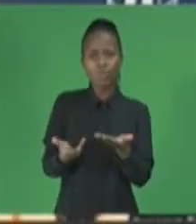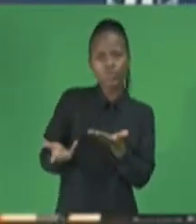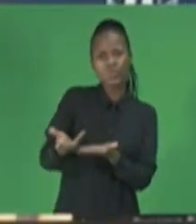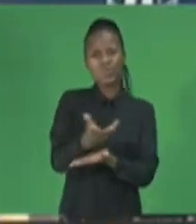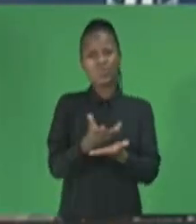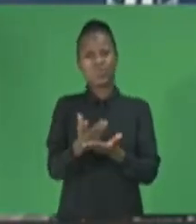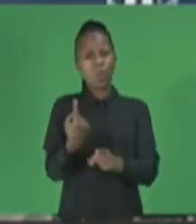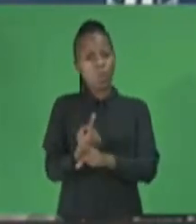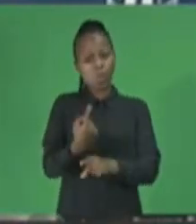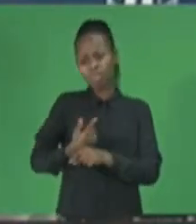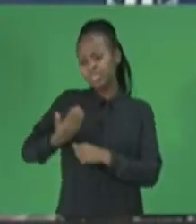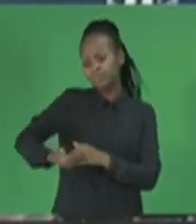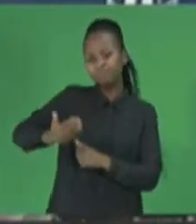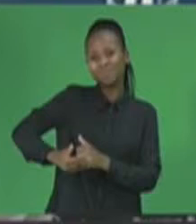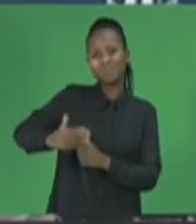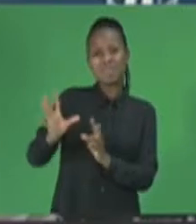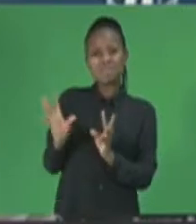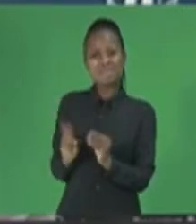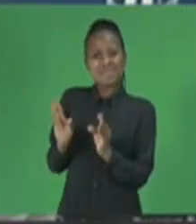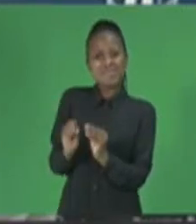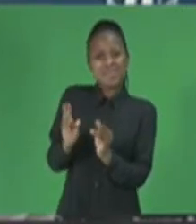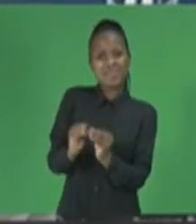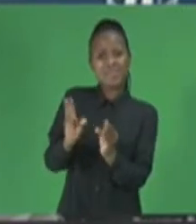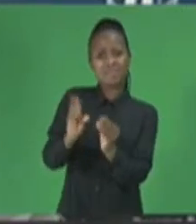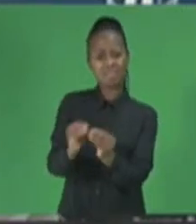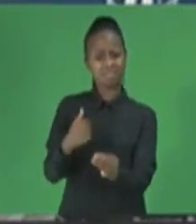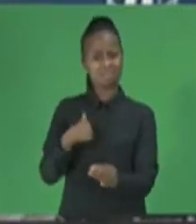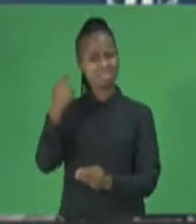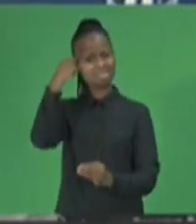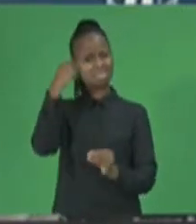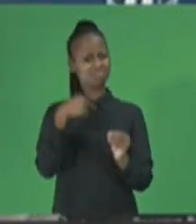we think that it is serving us well.